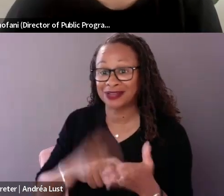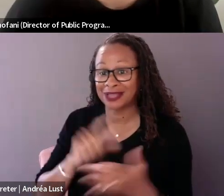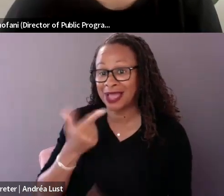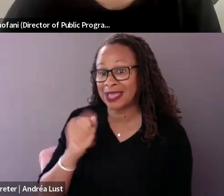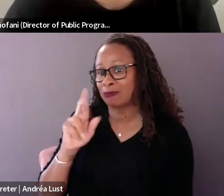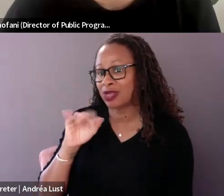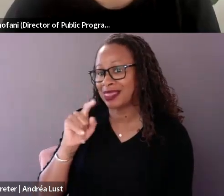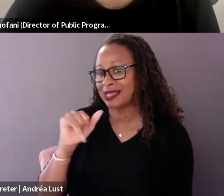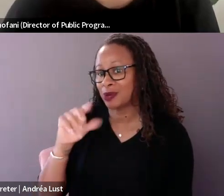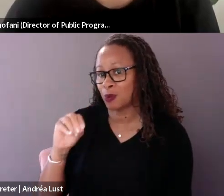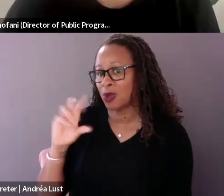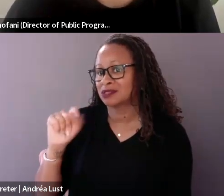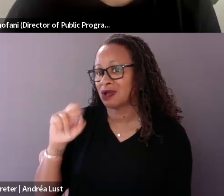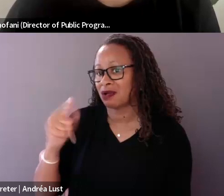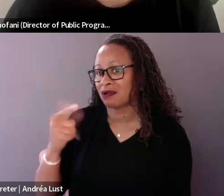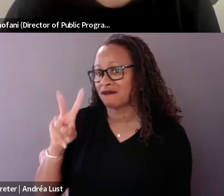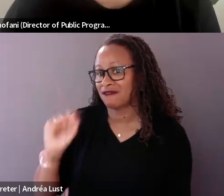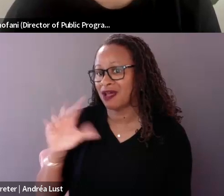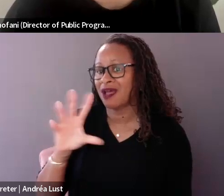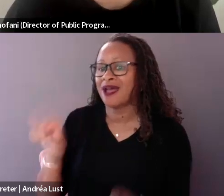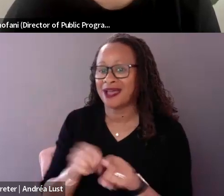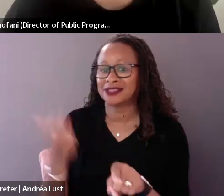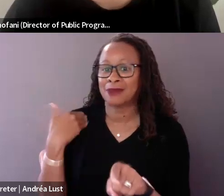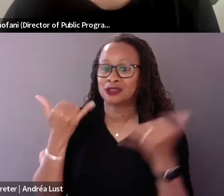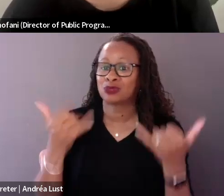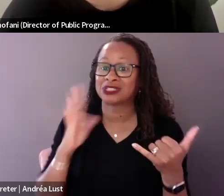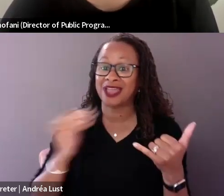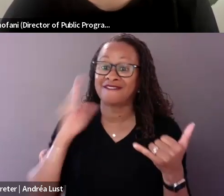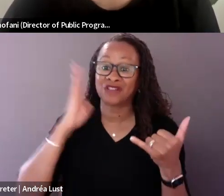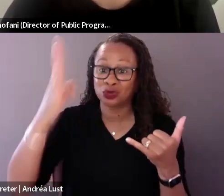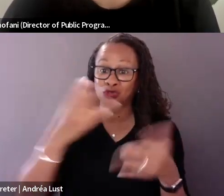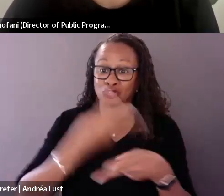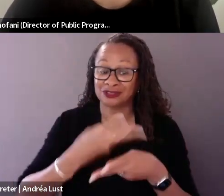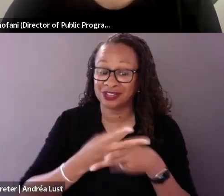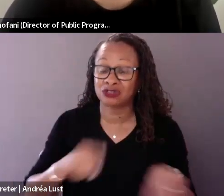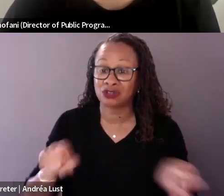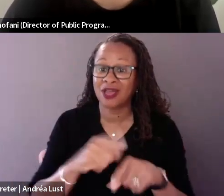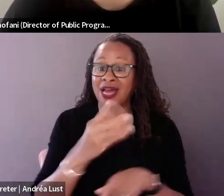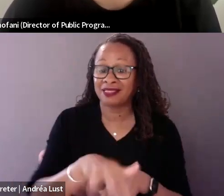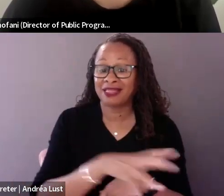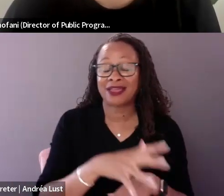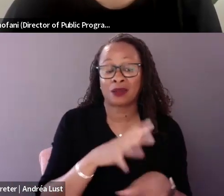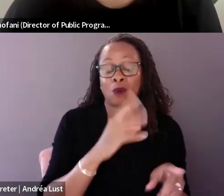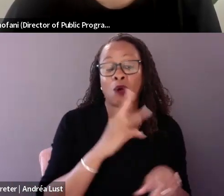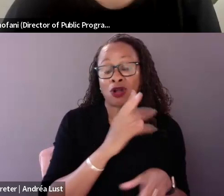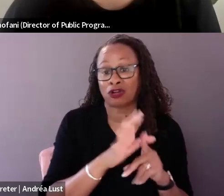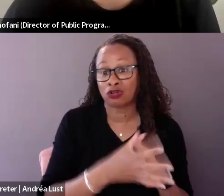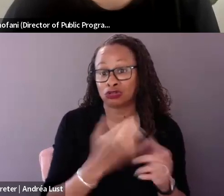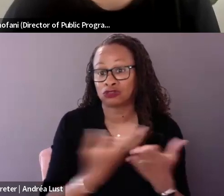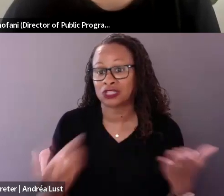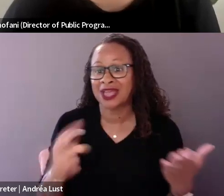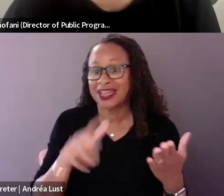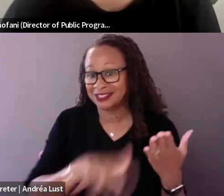Gabrielino Tongva as the past, present, and future caretakers of the land, water, and cultural resources in the unceded